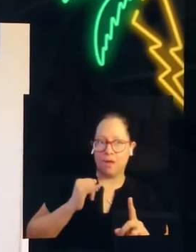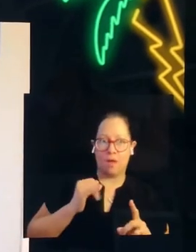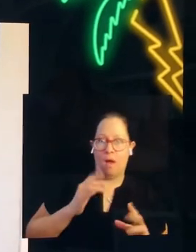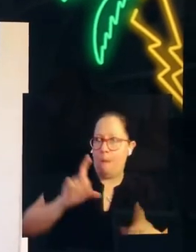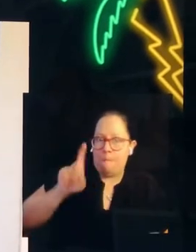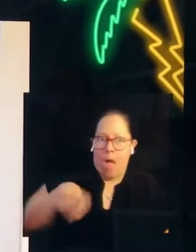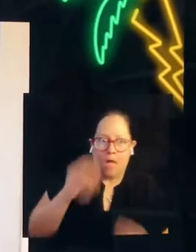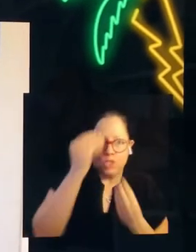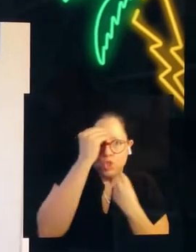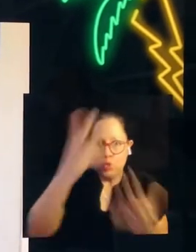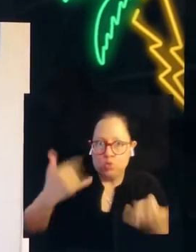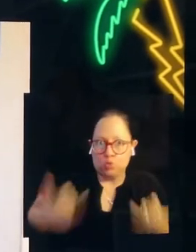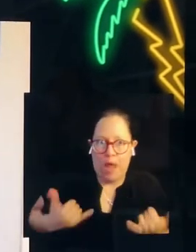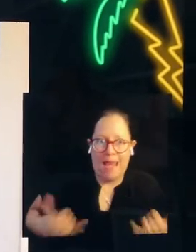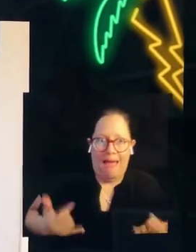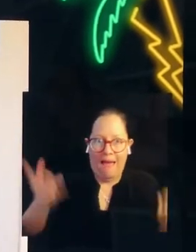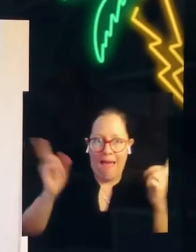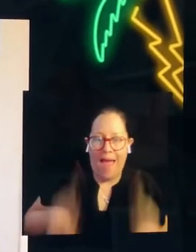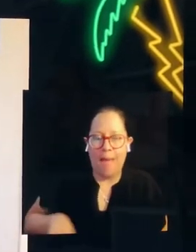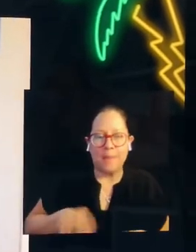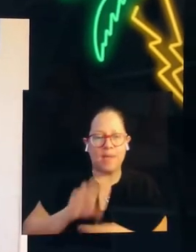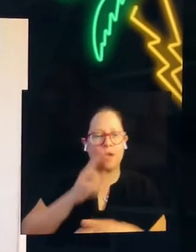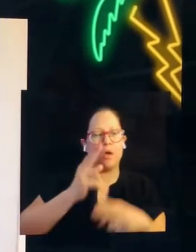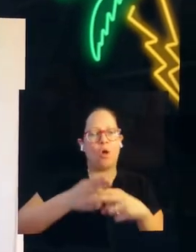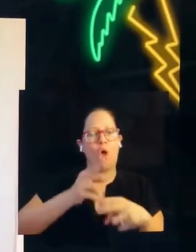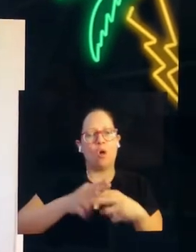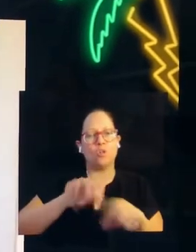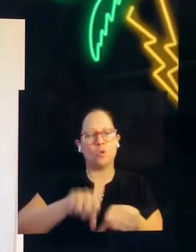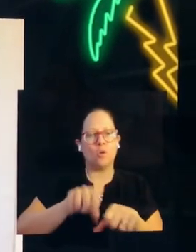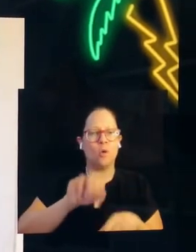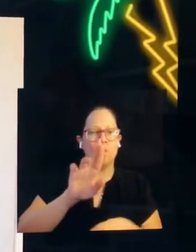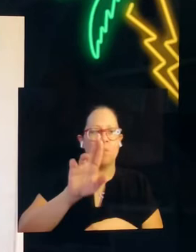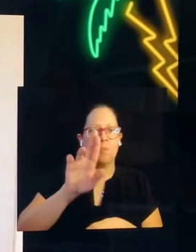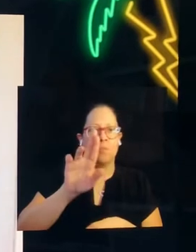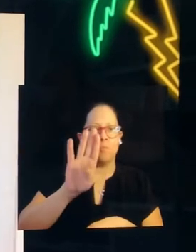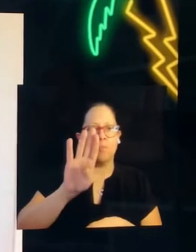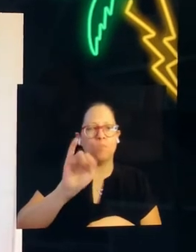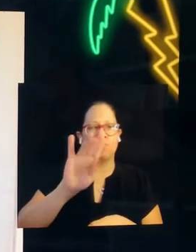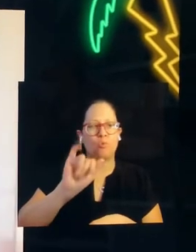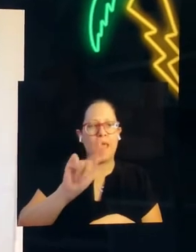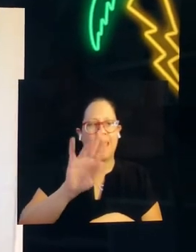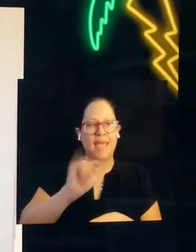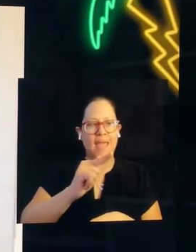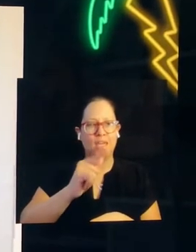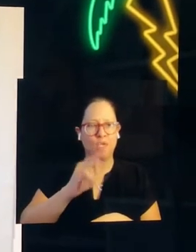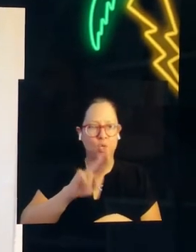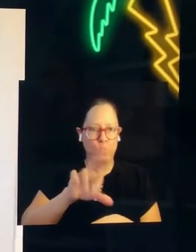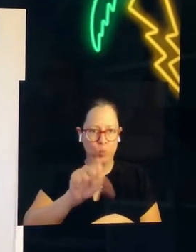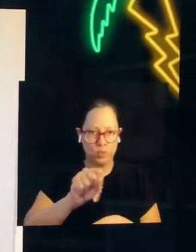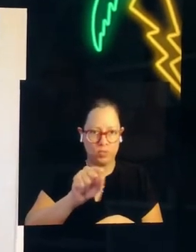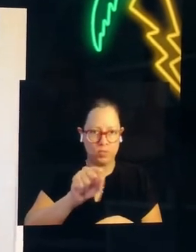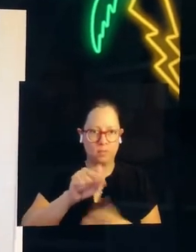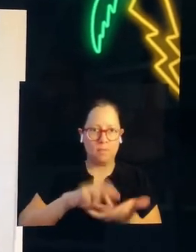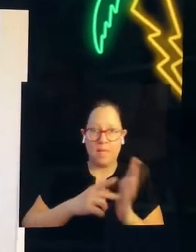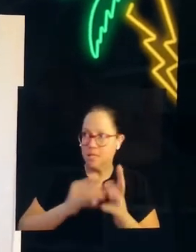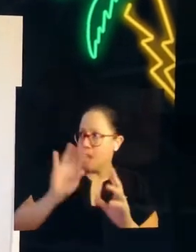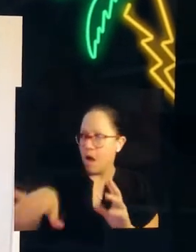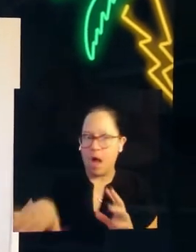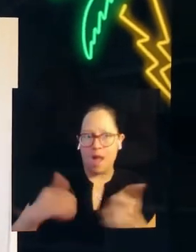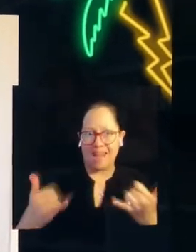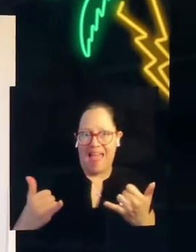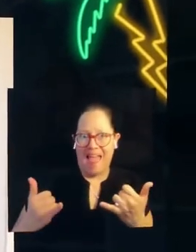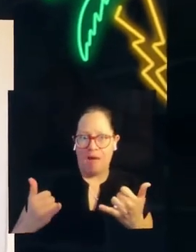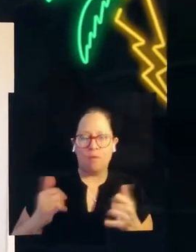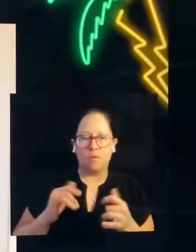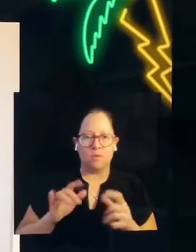now. Everybody's on their social media now. So the whole 5 hours really has gone out the window pretty much in terms of